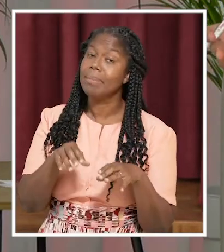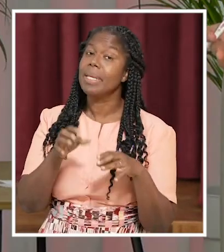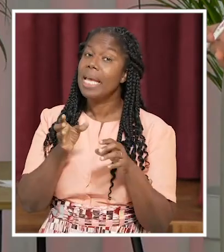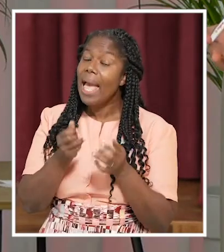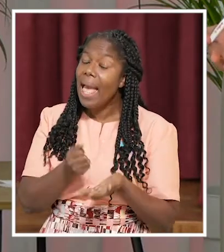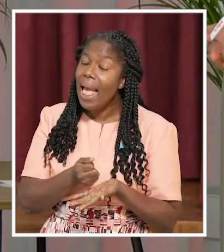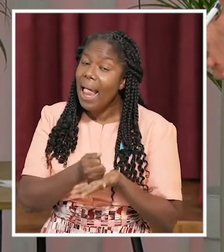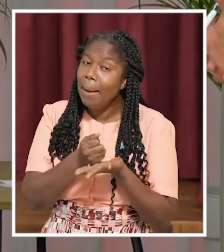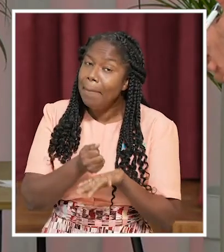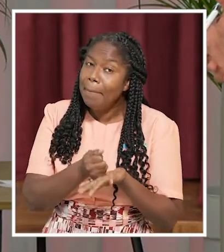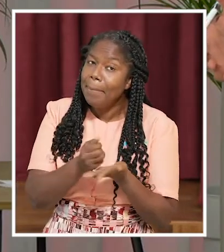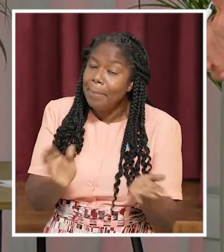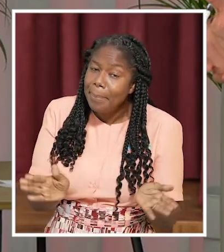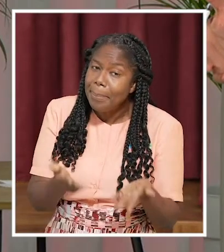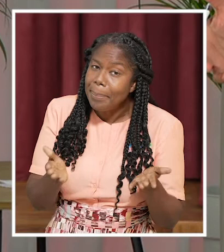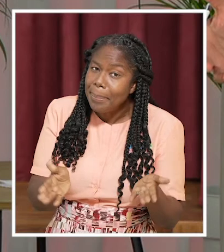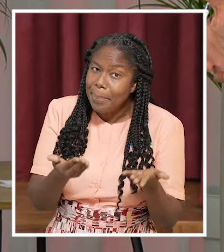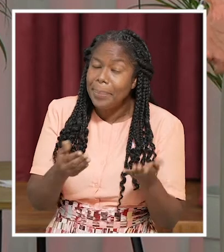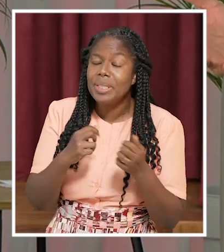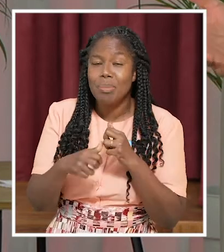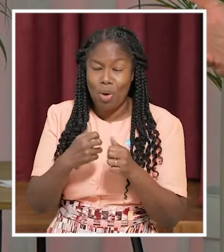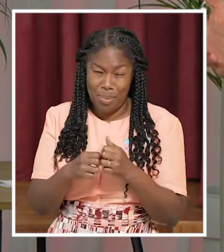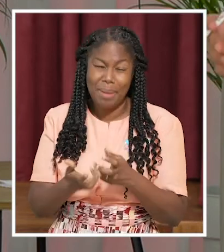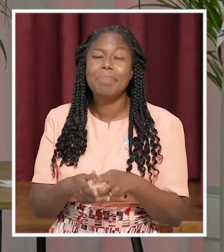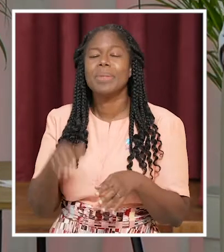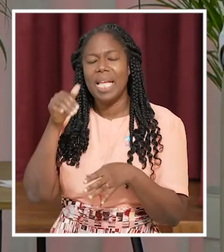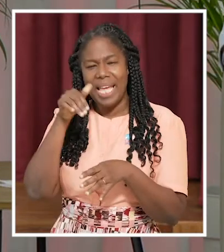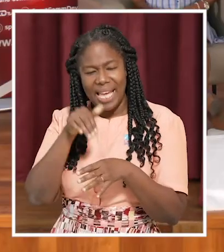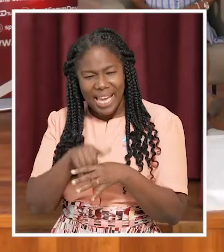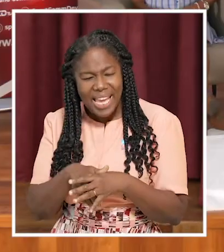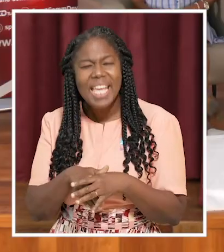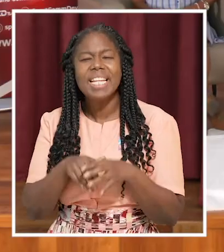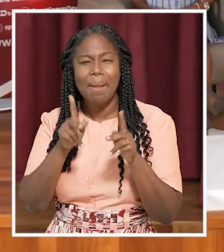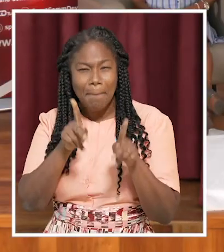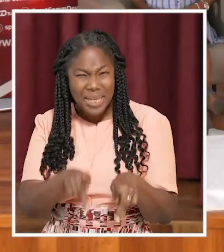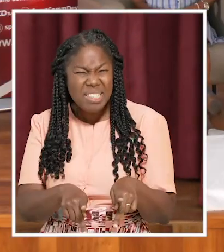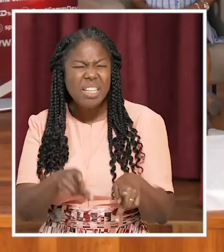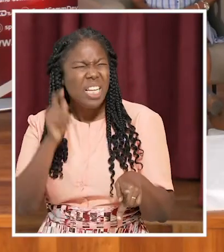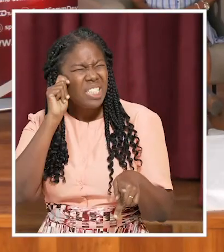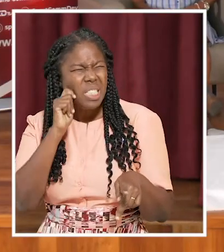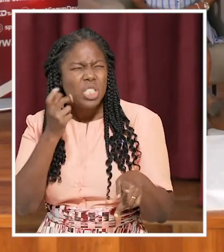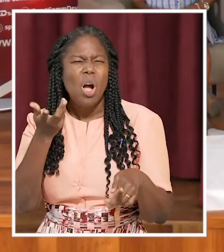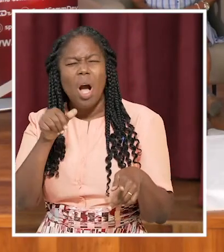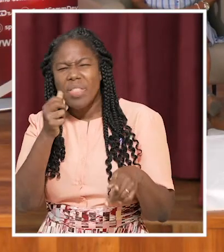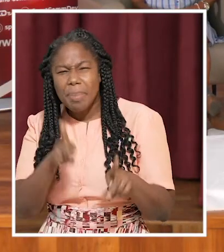may be the one oppressing them in the In their household mind. and So in they their may not, they mind. wouldn't want to tell you that because Yeah. it could get worse before it gets So better. you might need a